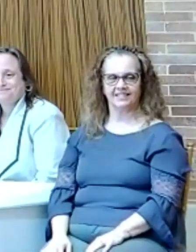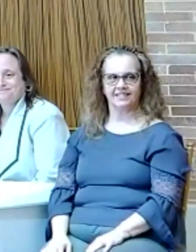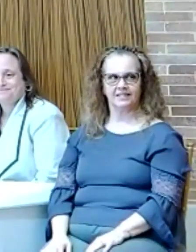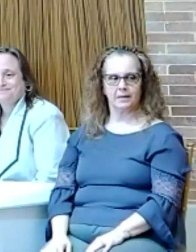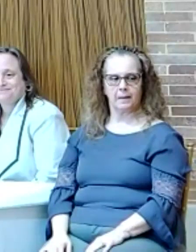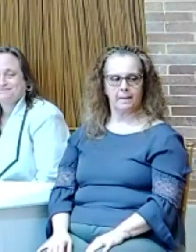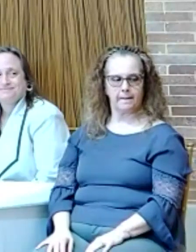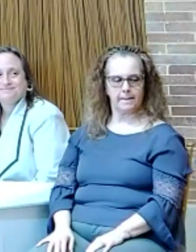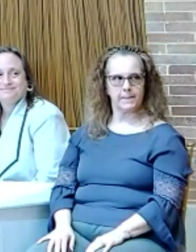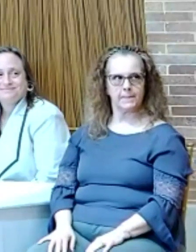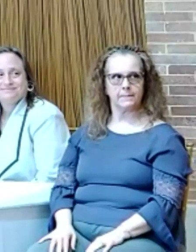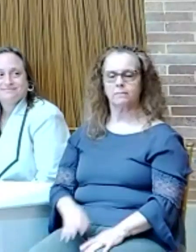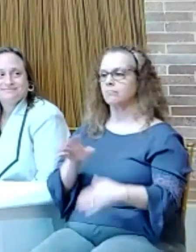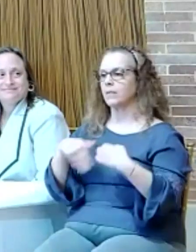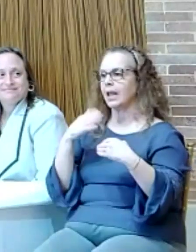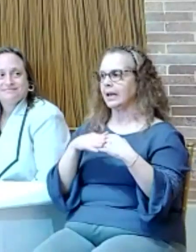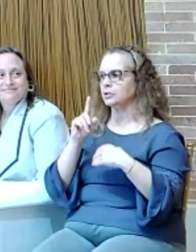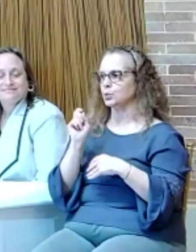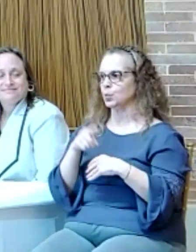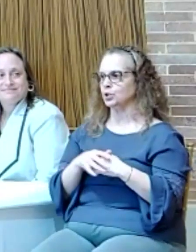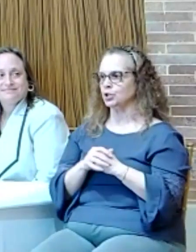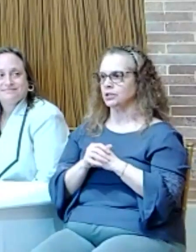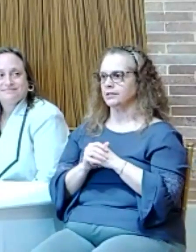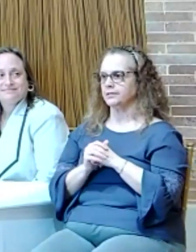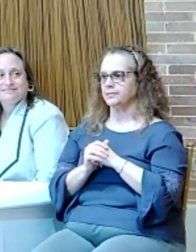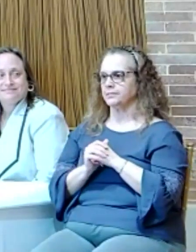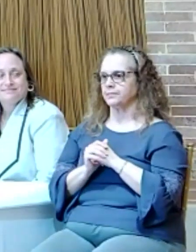peruse now the next one is